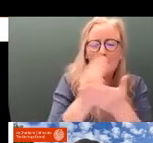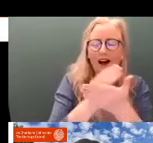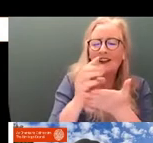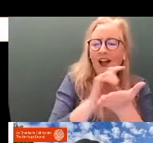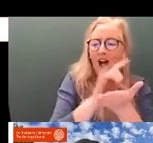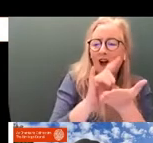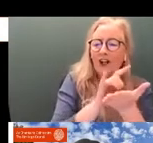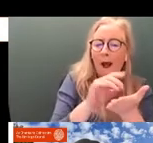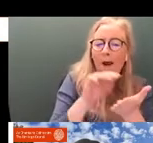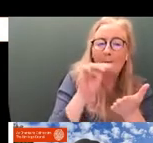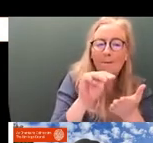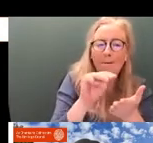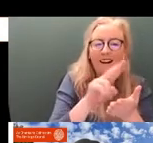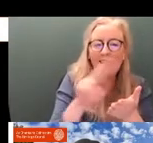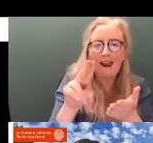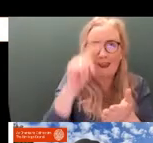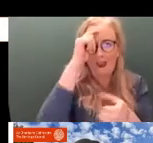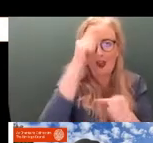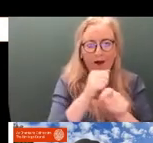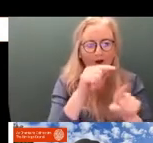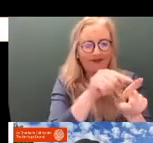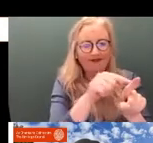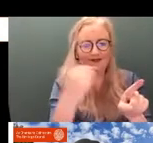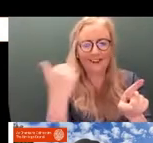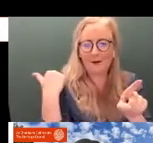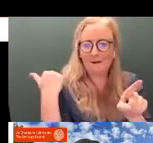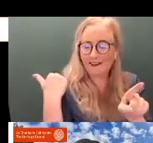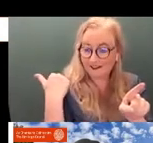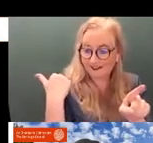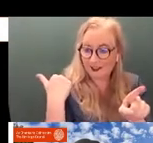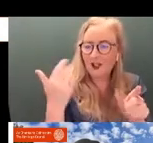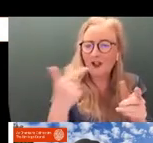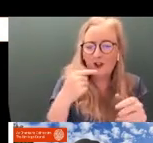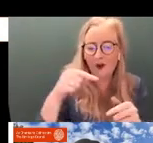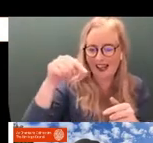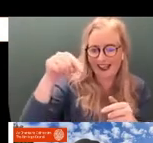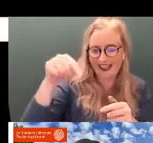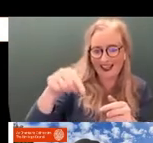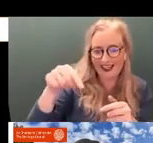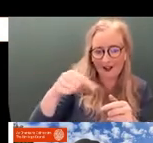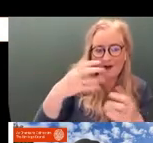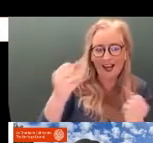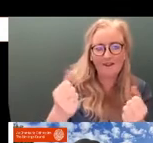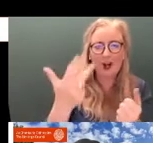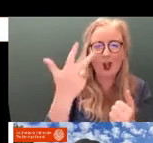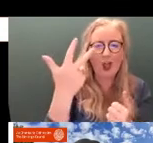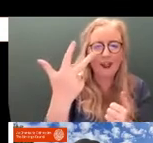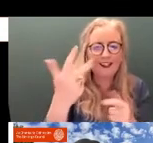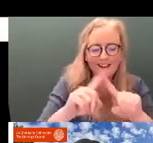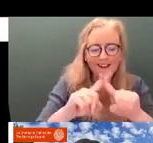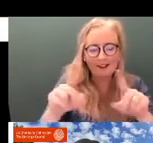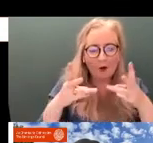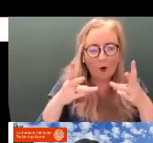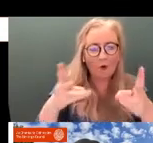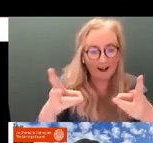may have been overlooked in the past. So for this, we have three recommended approaches.